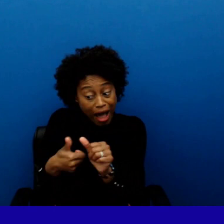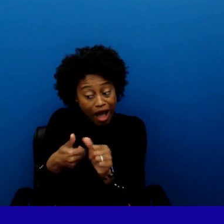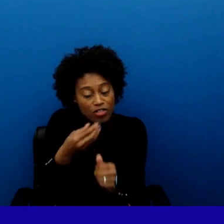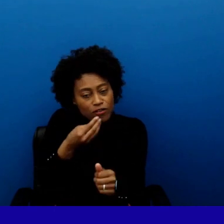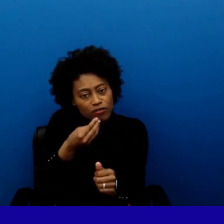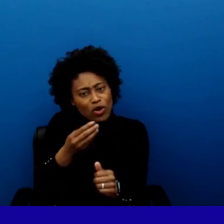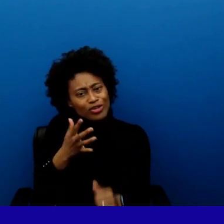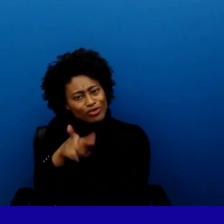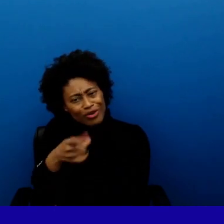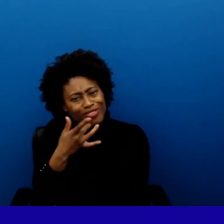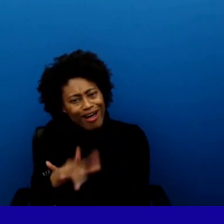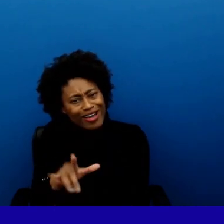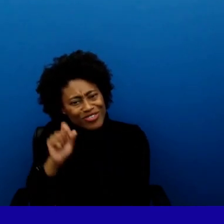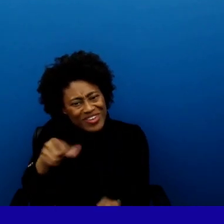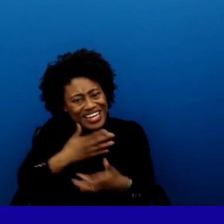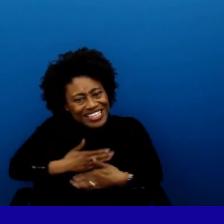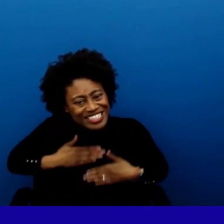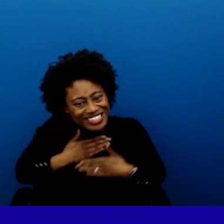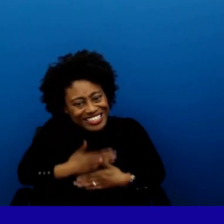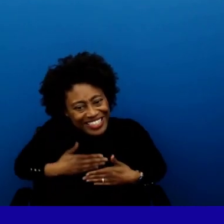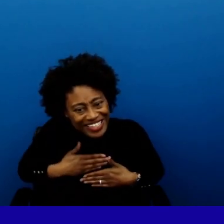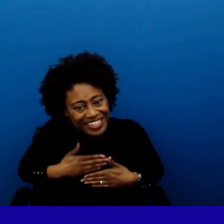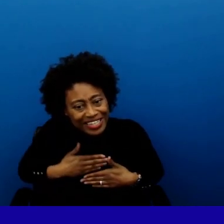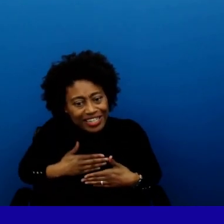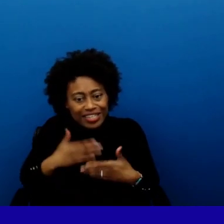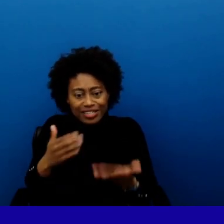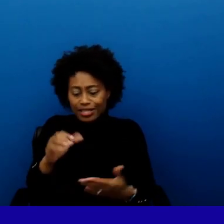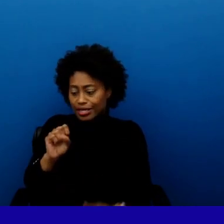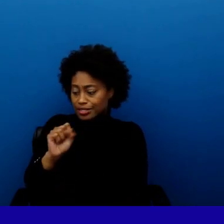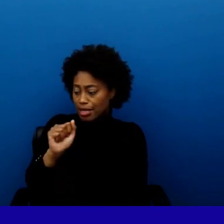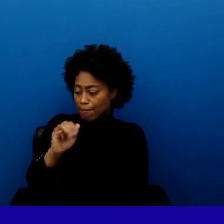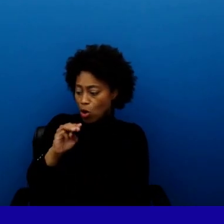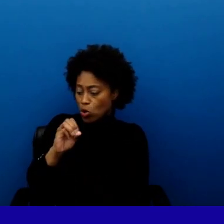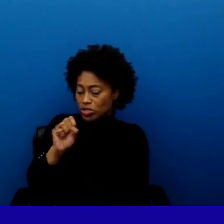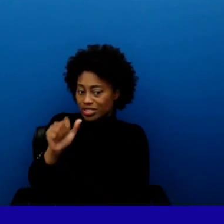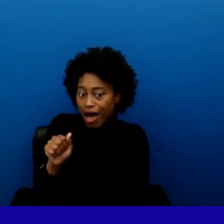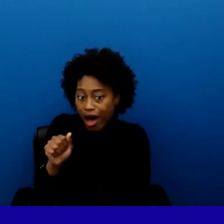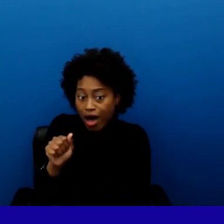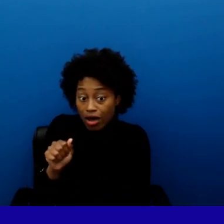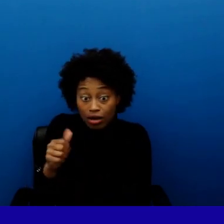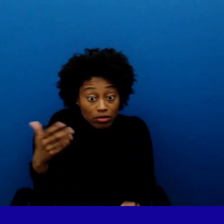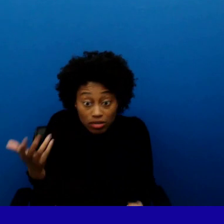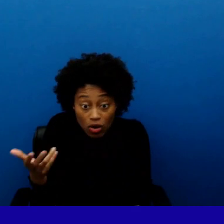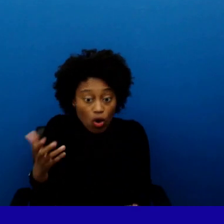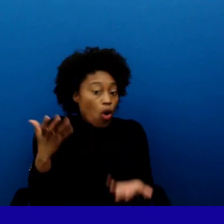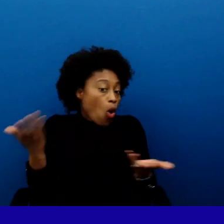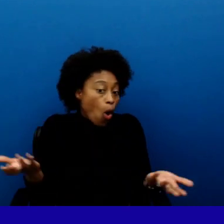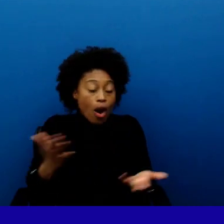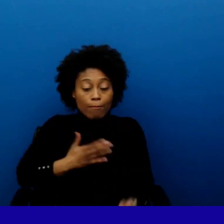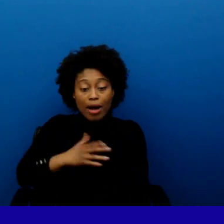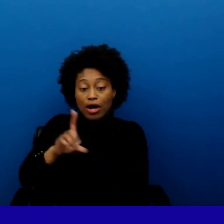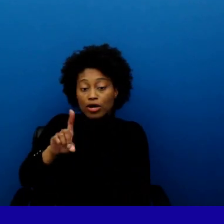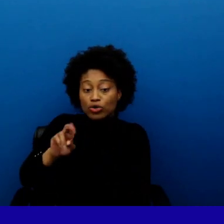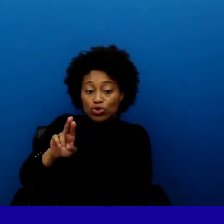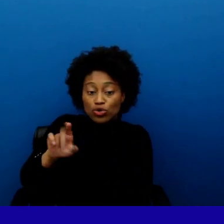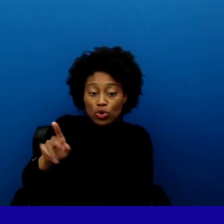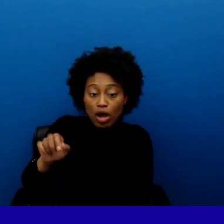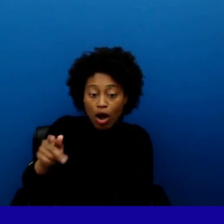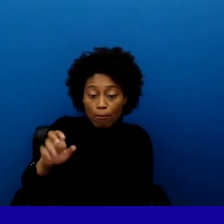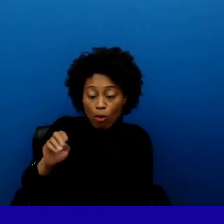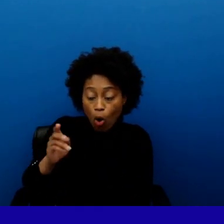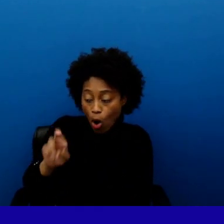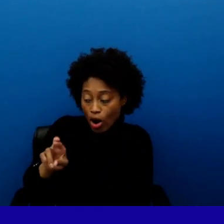these food. Like we're very lucky that we get to enjoy in instance the samosa as one